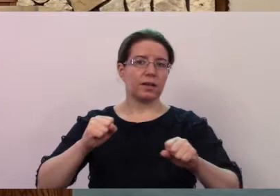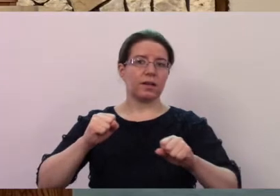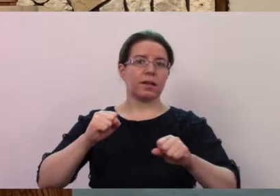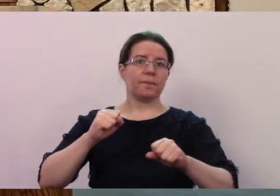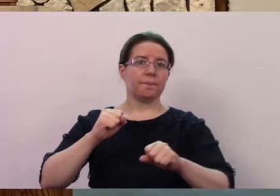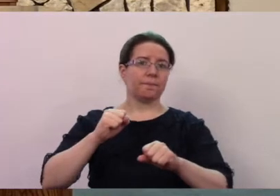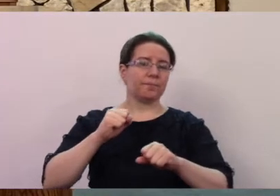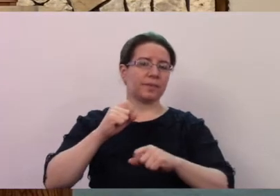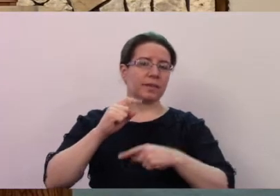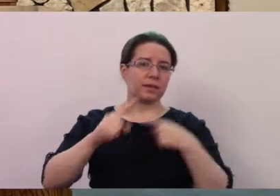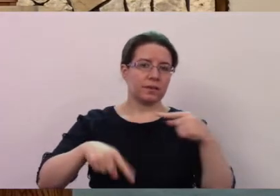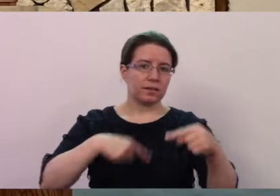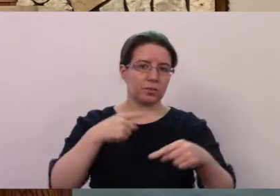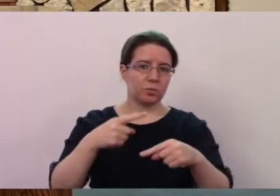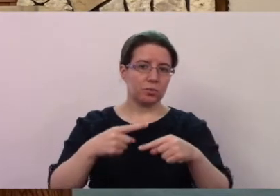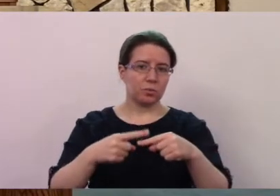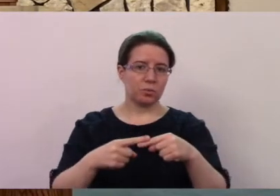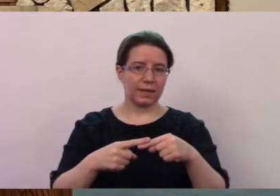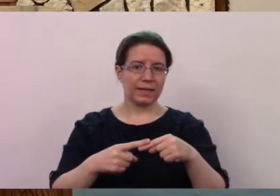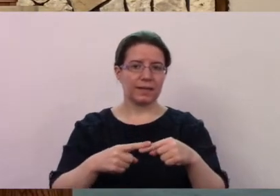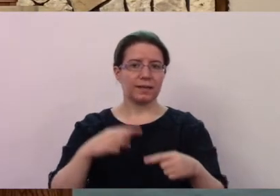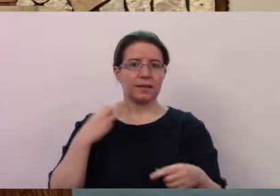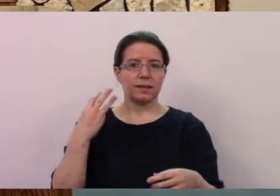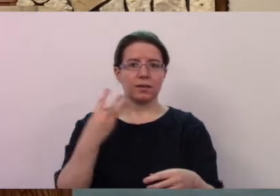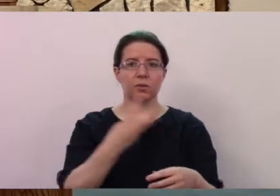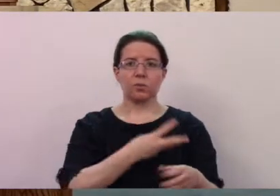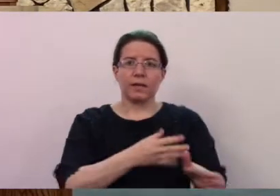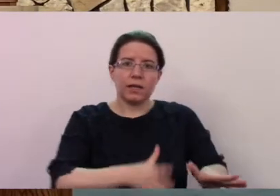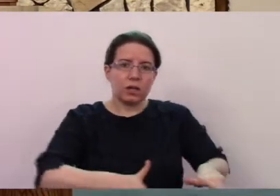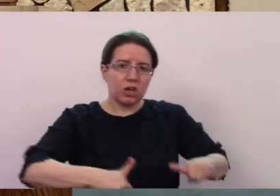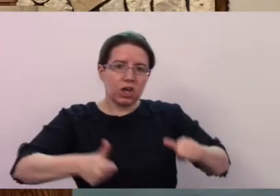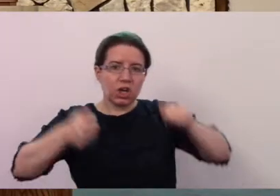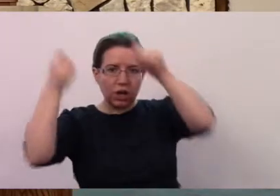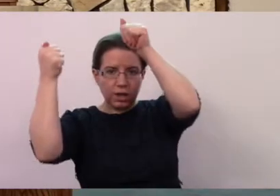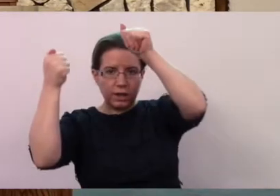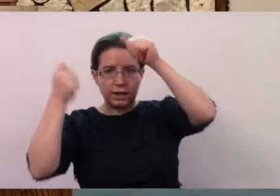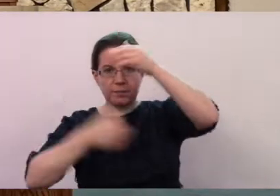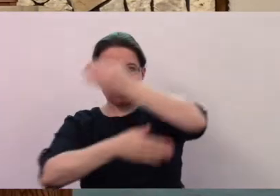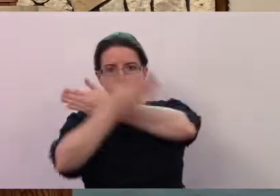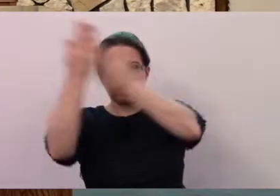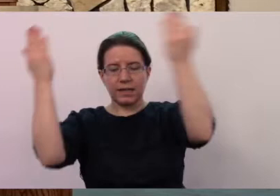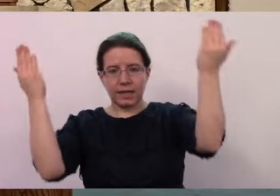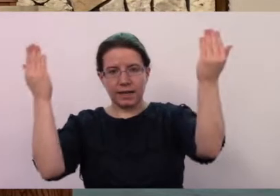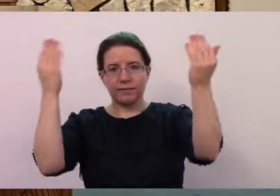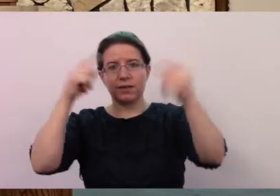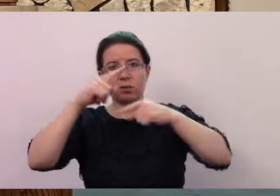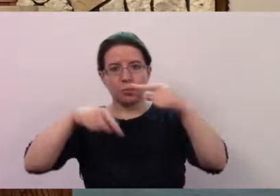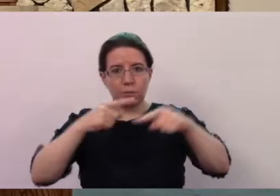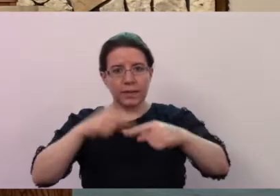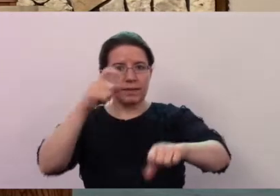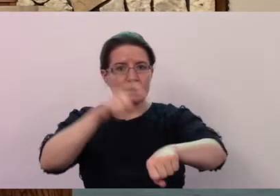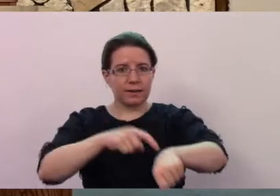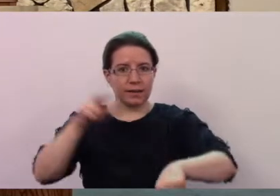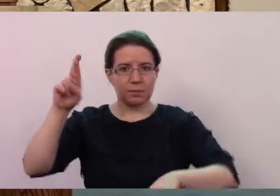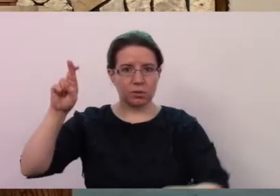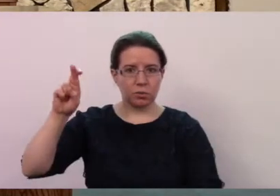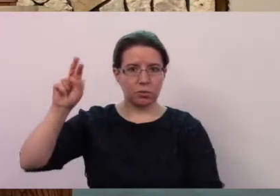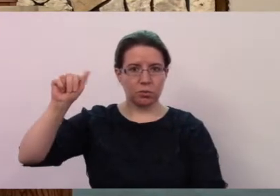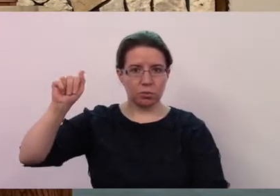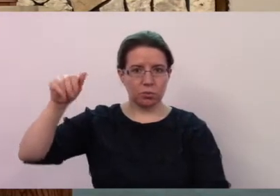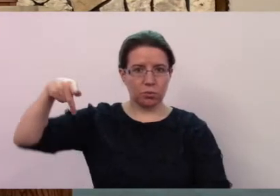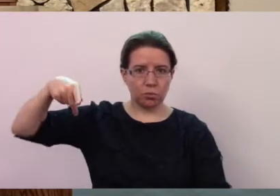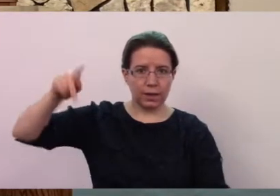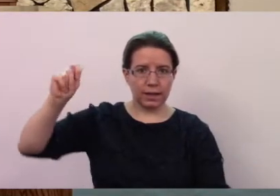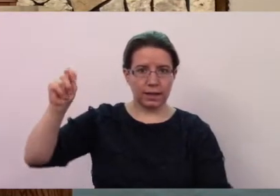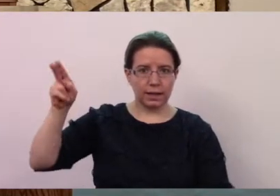are will be saved when they're translated out of the world at the time of the rapture. Amen. Praise God. That's the next